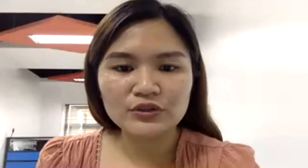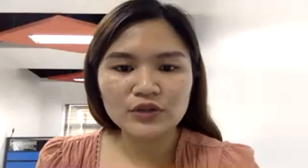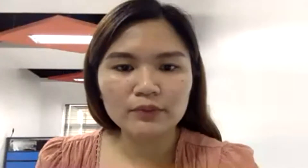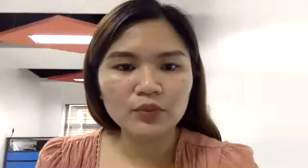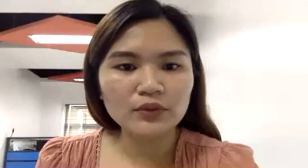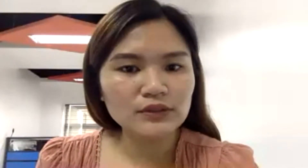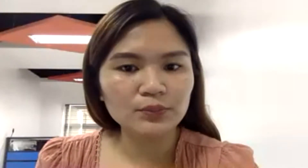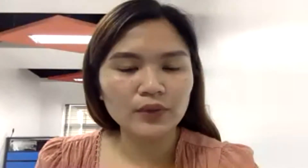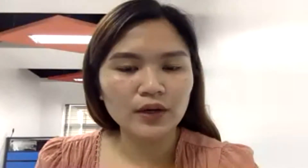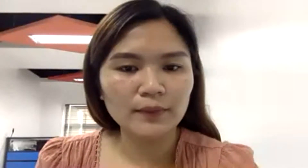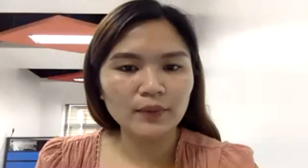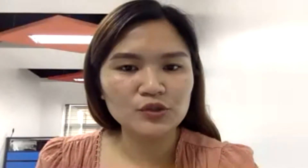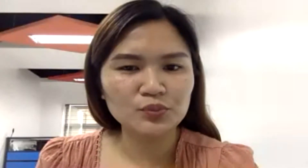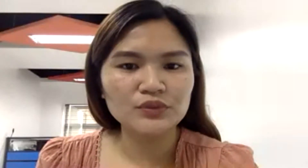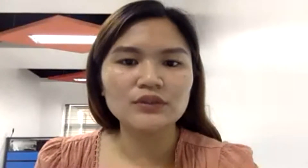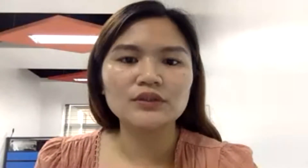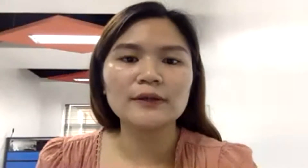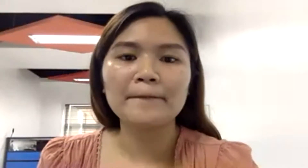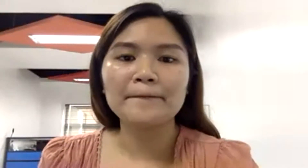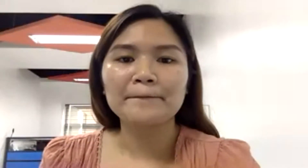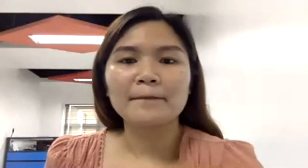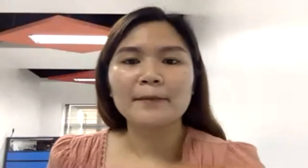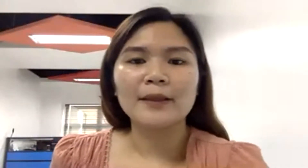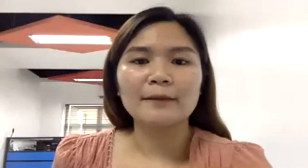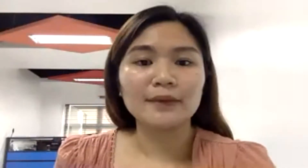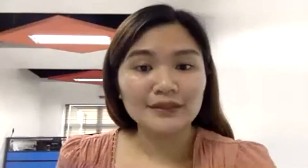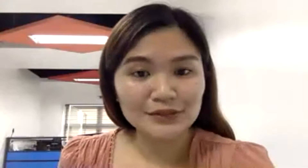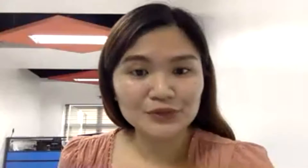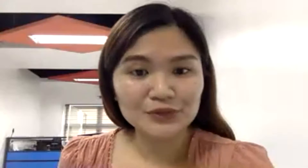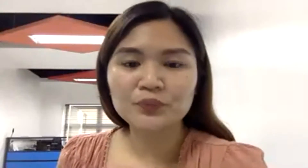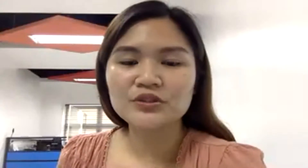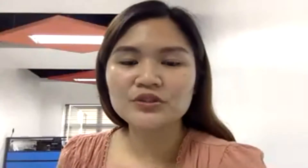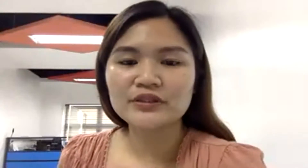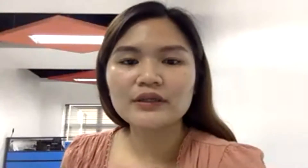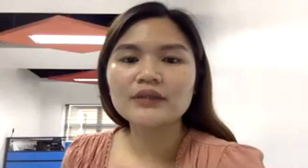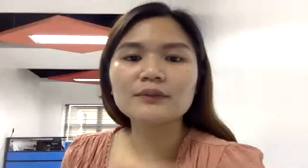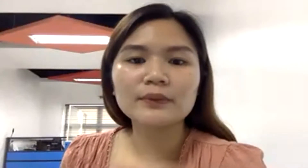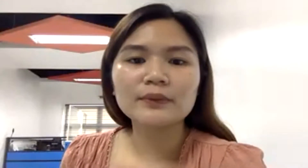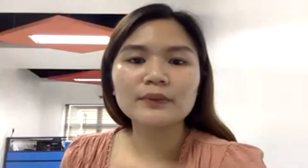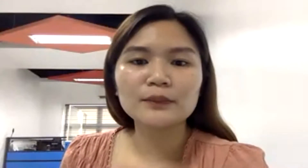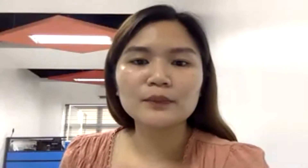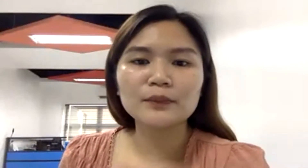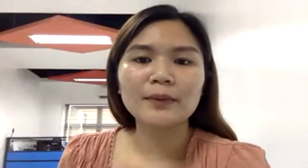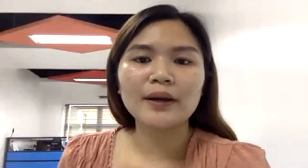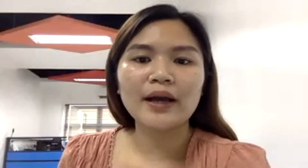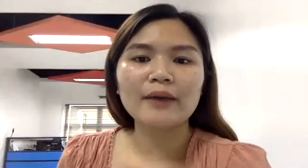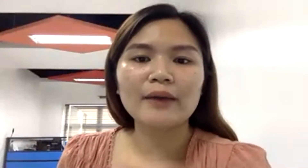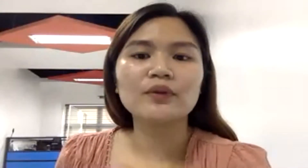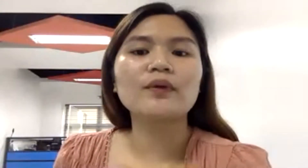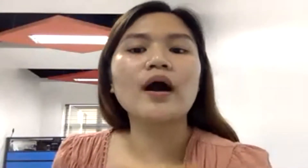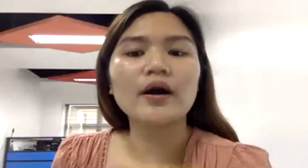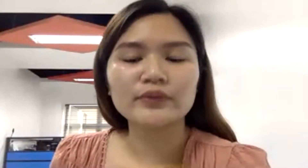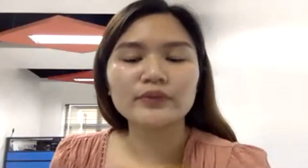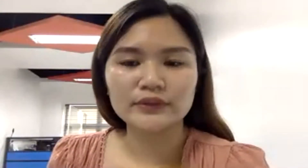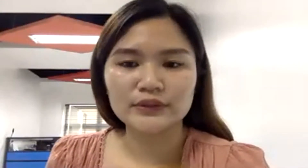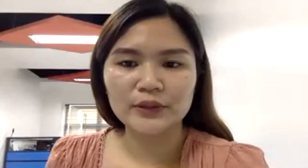For Starbucks, may question po si Miss Rome Shardine. Pwede po bang magamit yung account ng Starbucks